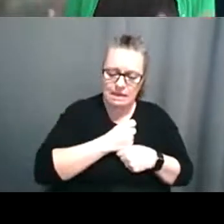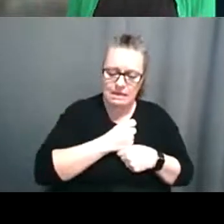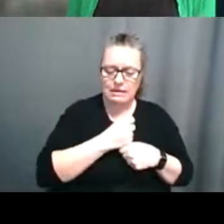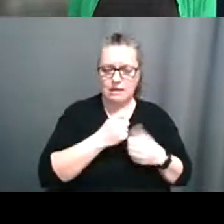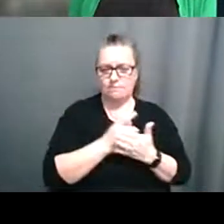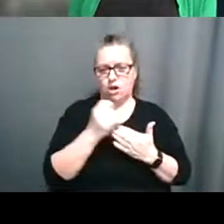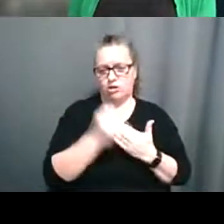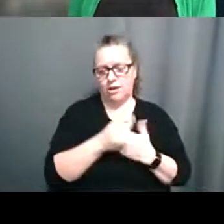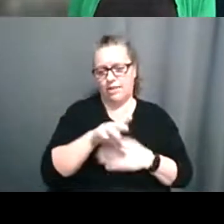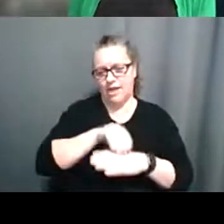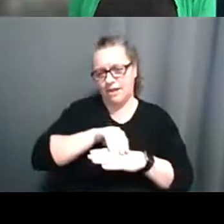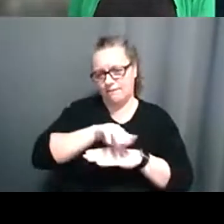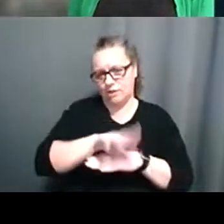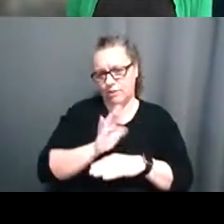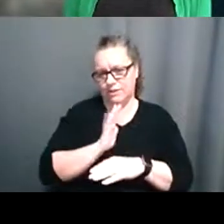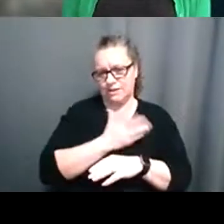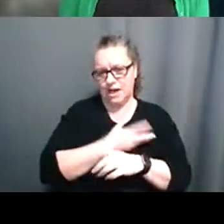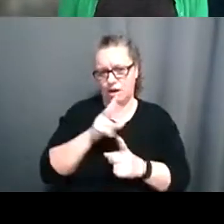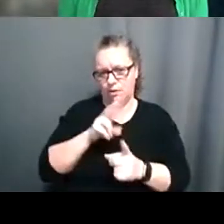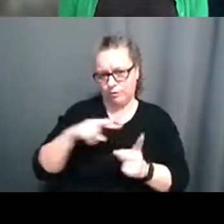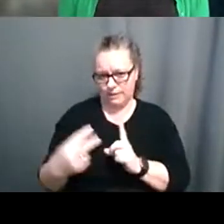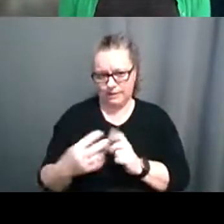our worldview and perspective on this.